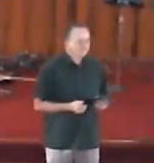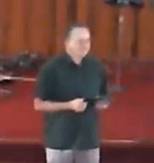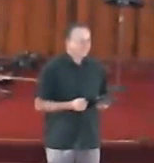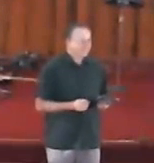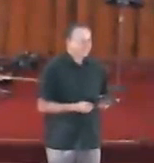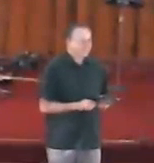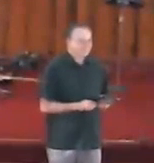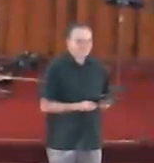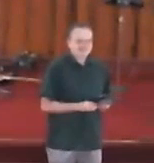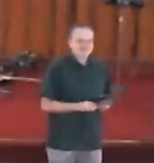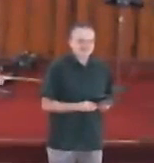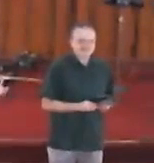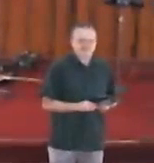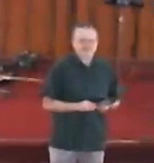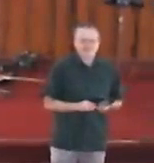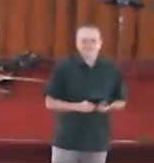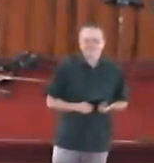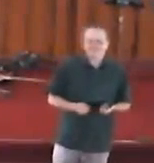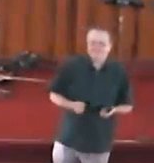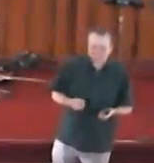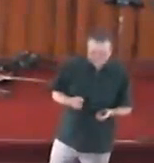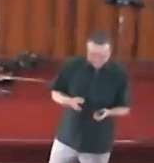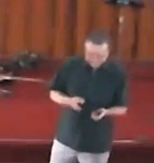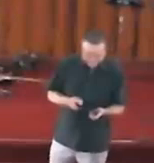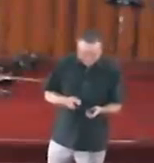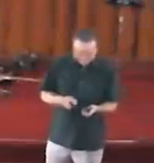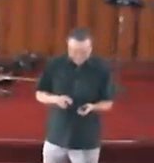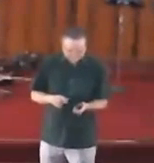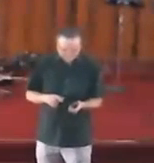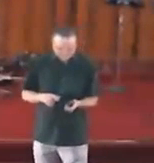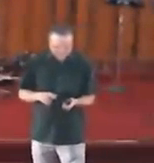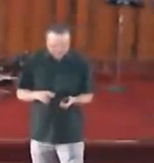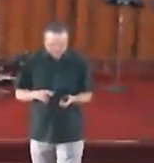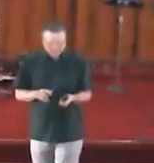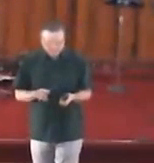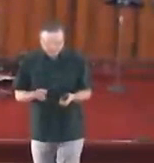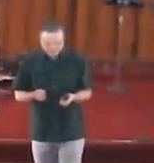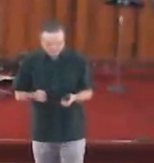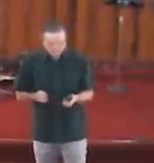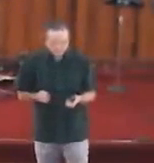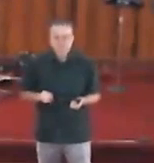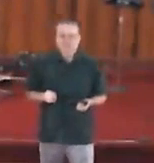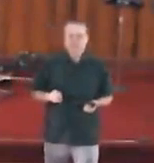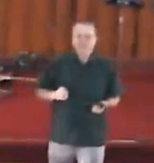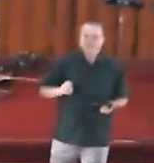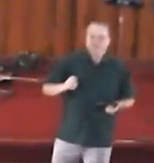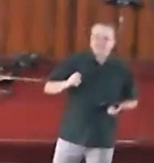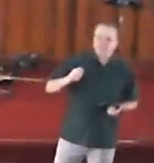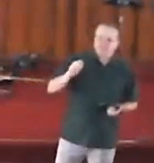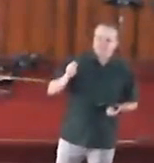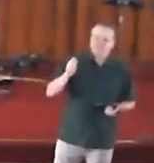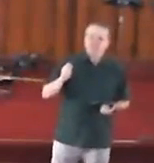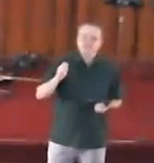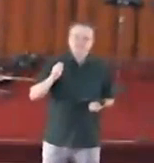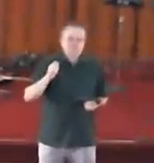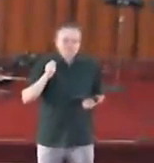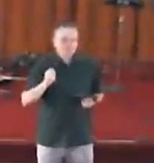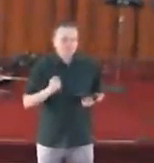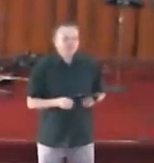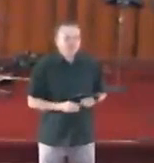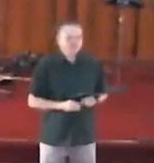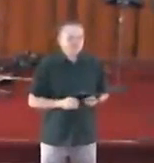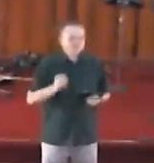this Professor Herbert learned how to do things in his own strength, we sometimes do the same thing. Y a veces